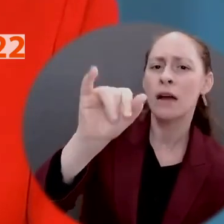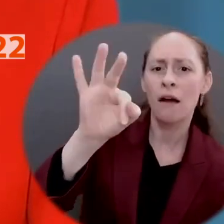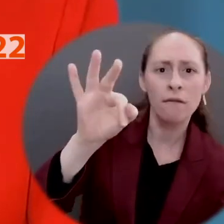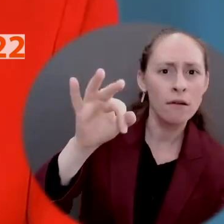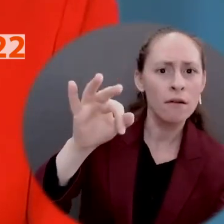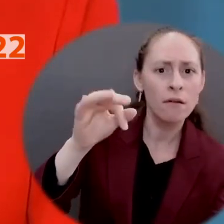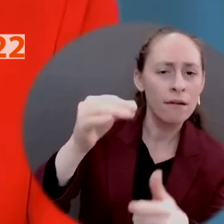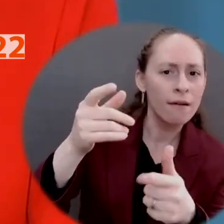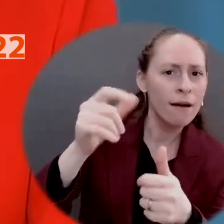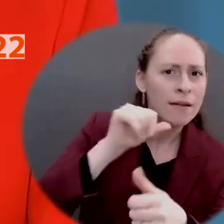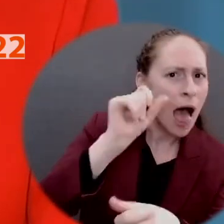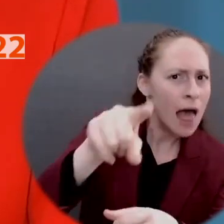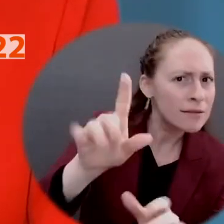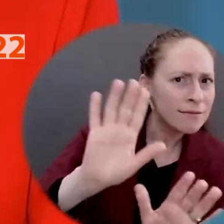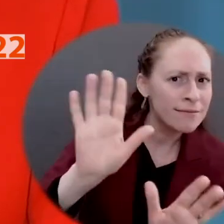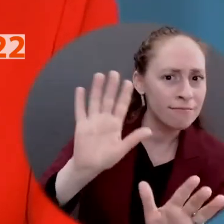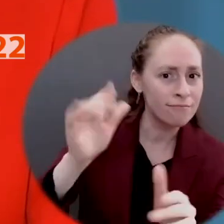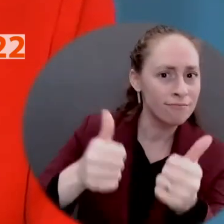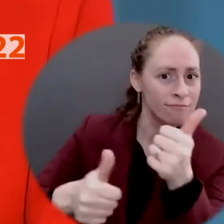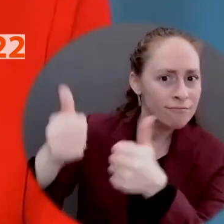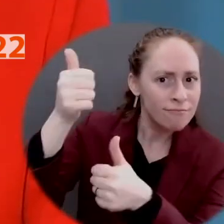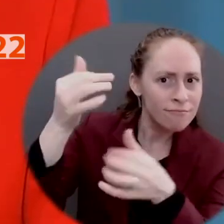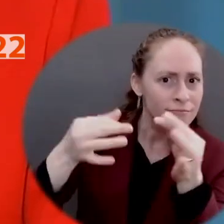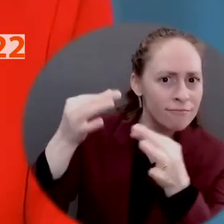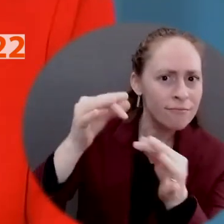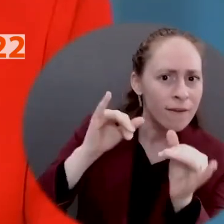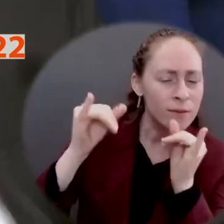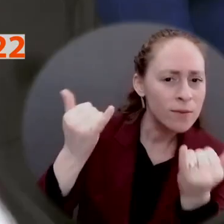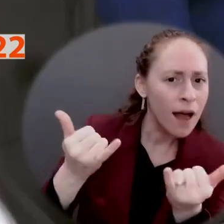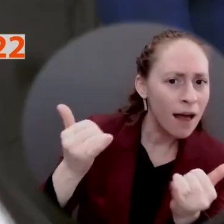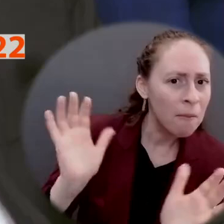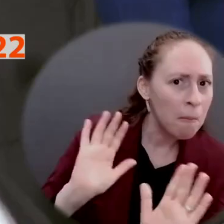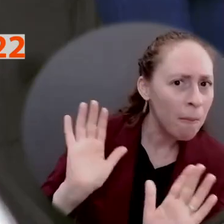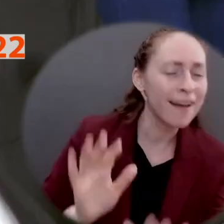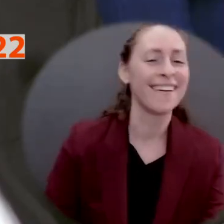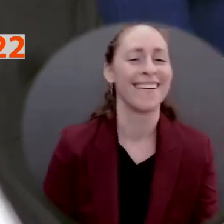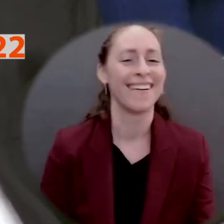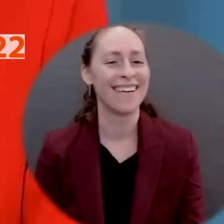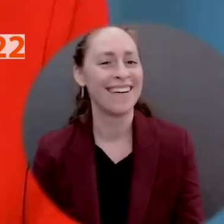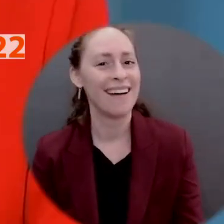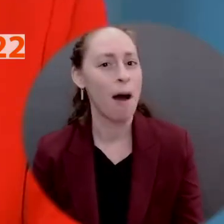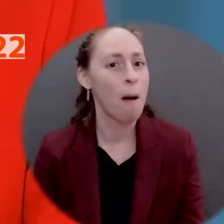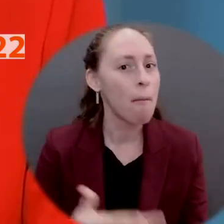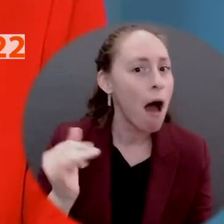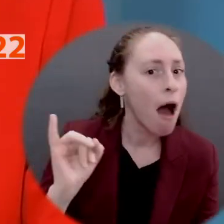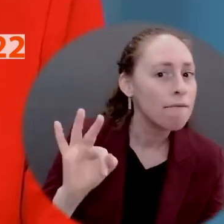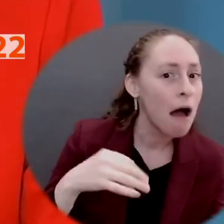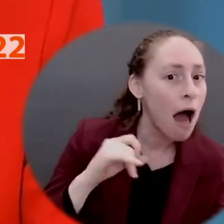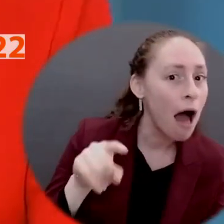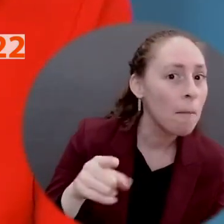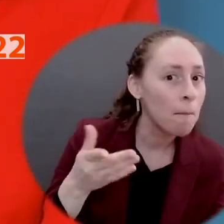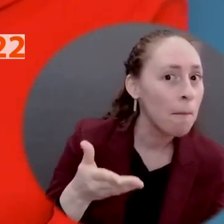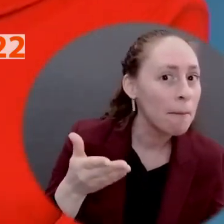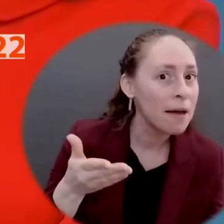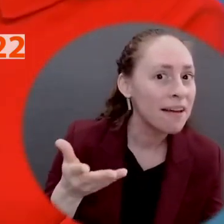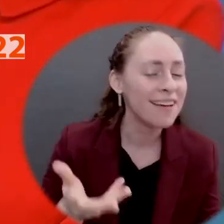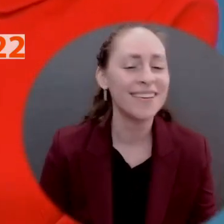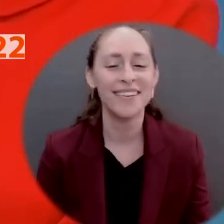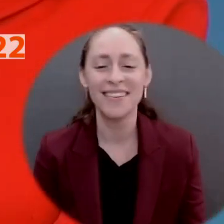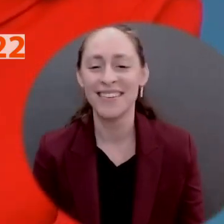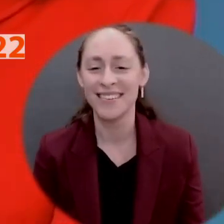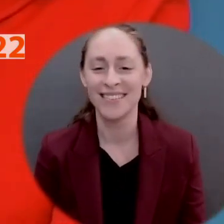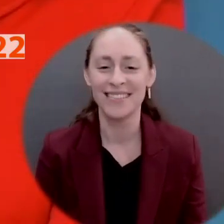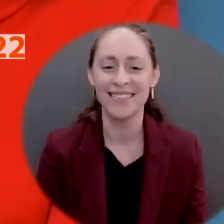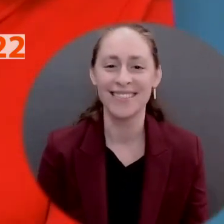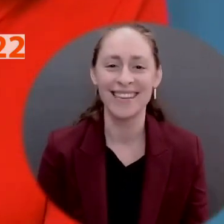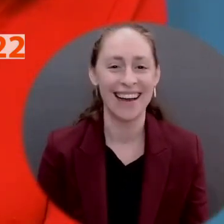it today? You're missing out. Have there been any meetings? I am not going to provide a day-by-day update, Ed. I just had to mess